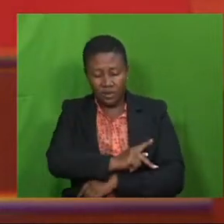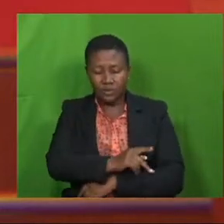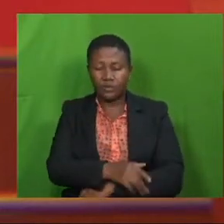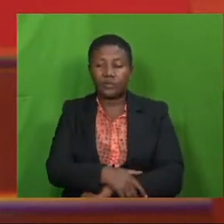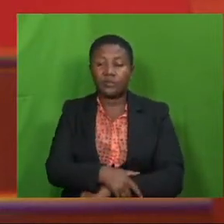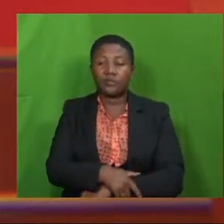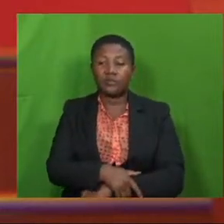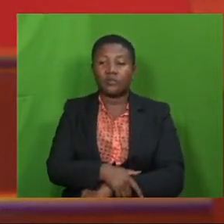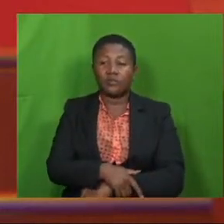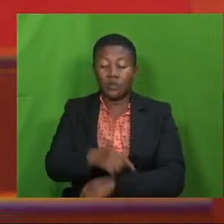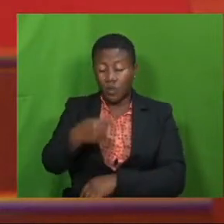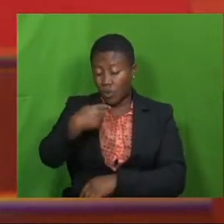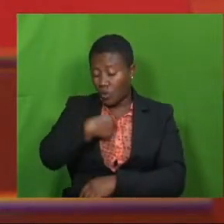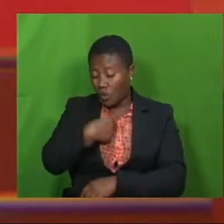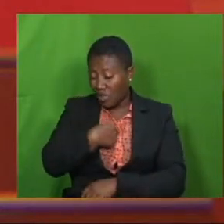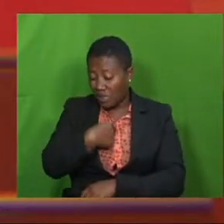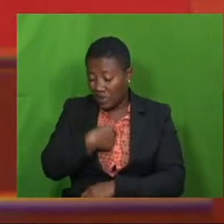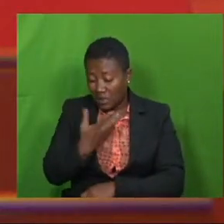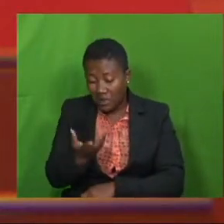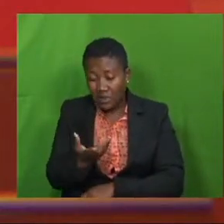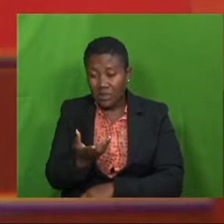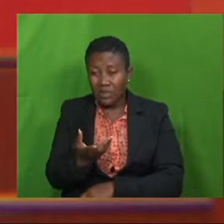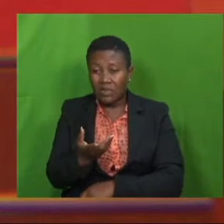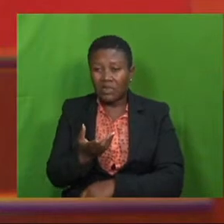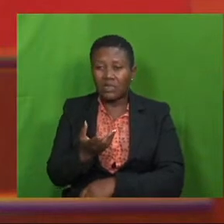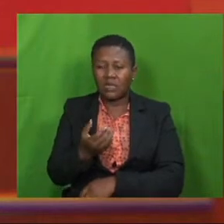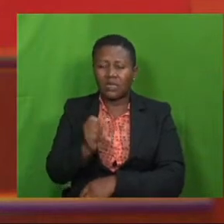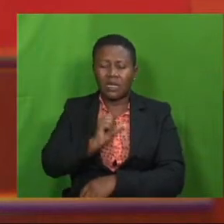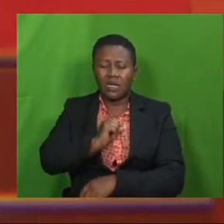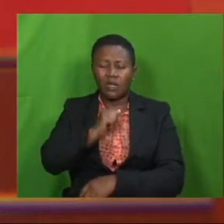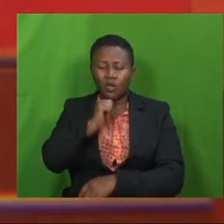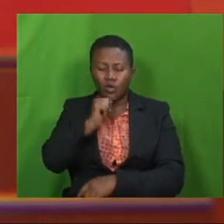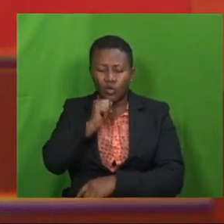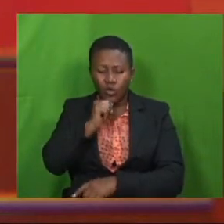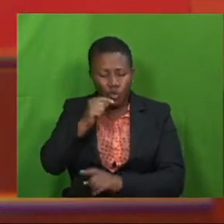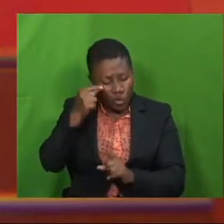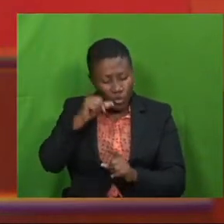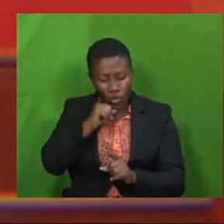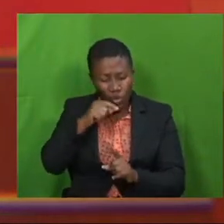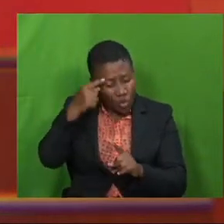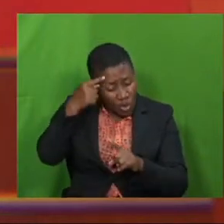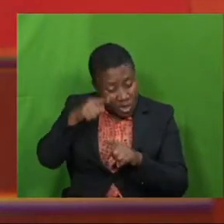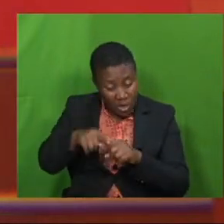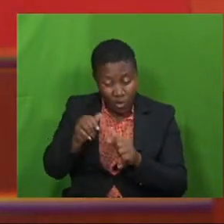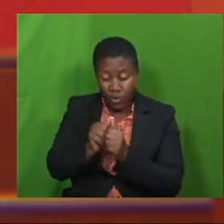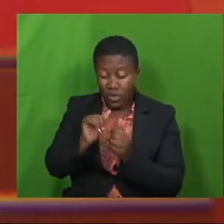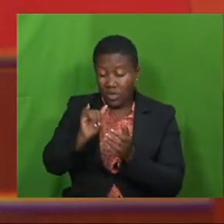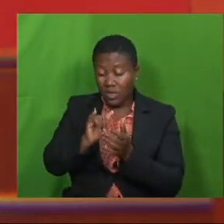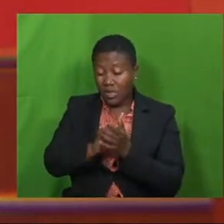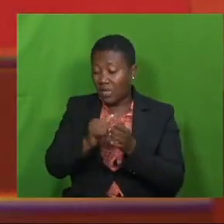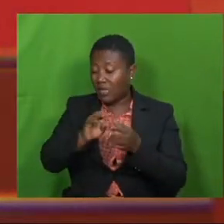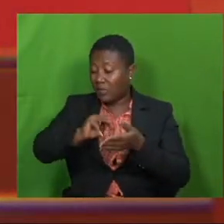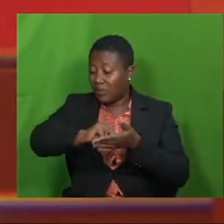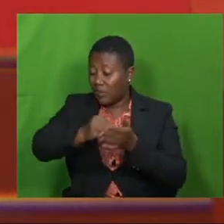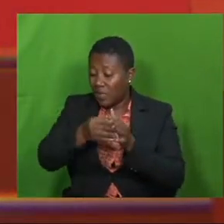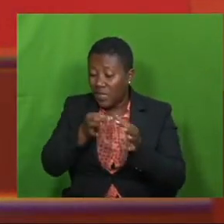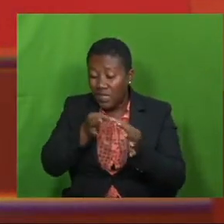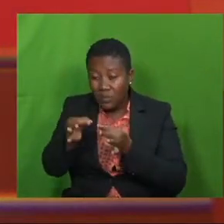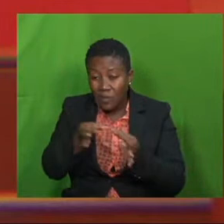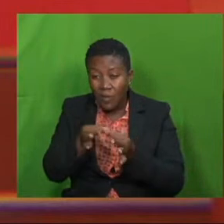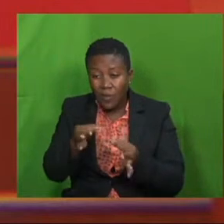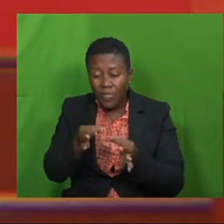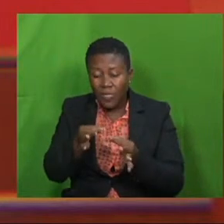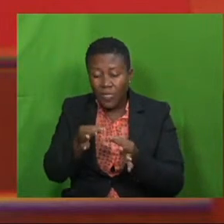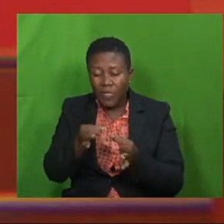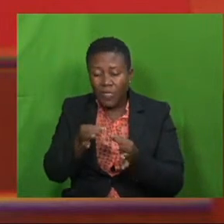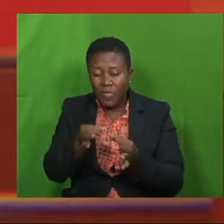I personally hold a strong opinion on that interpretation, as it only goes to make the